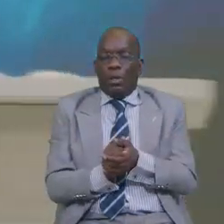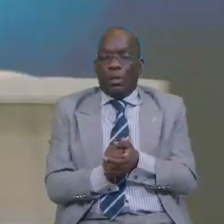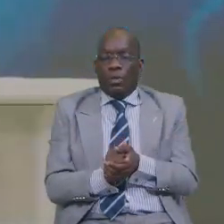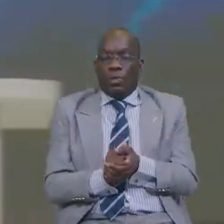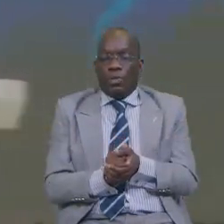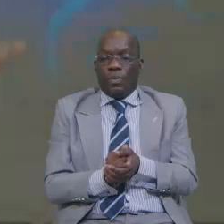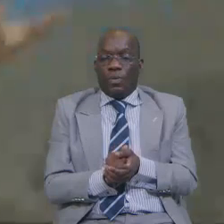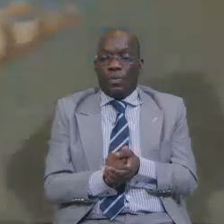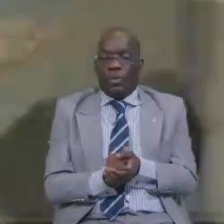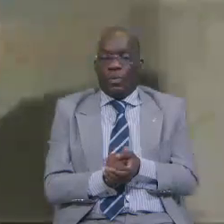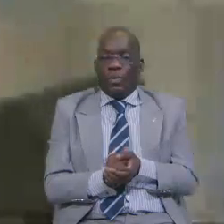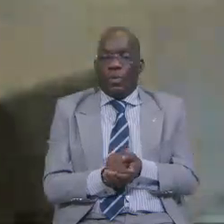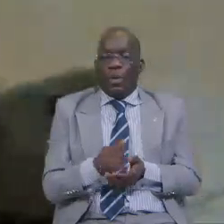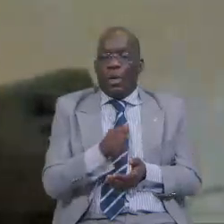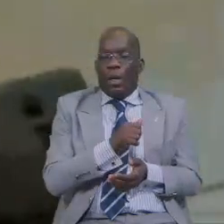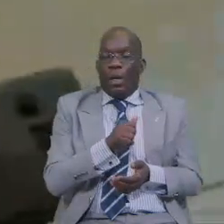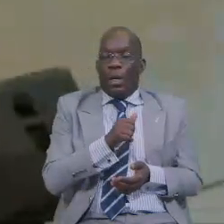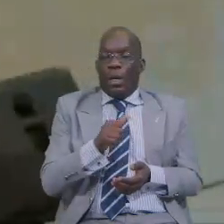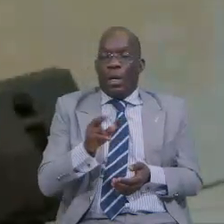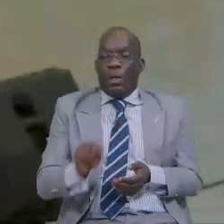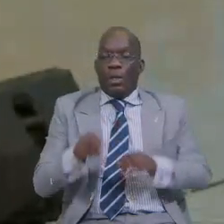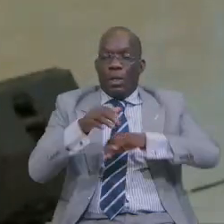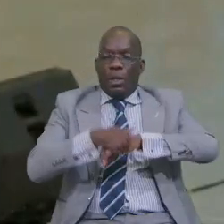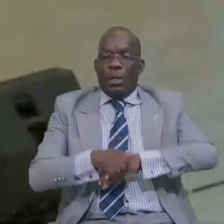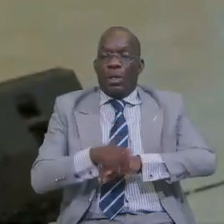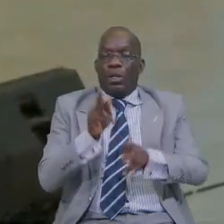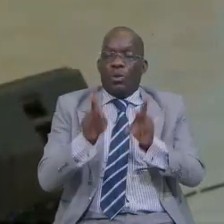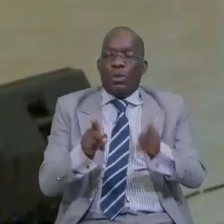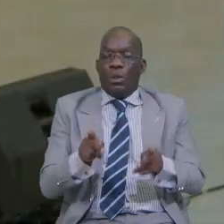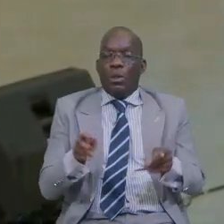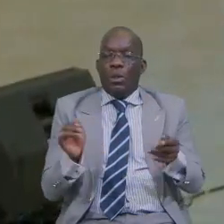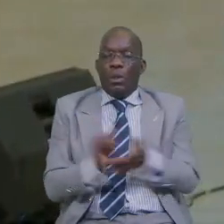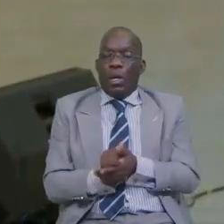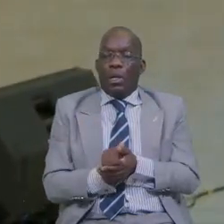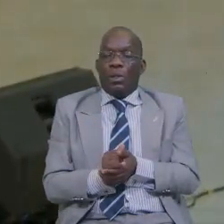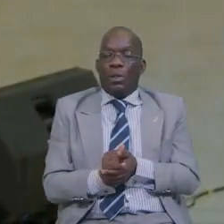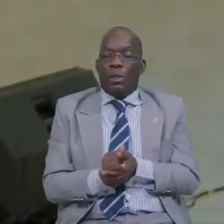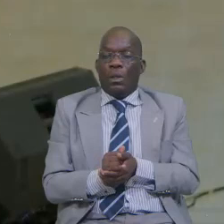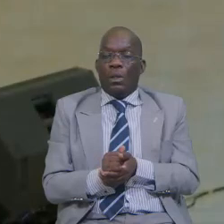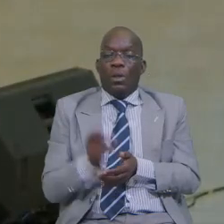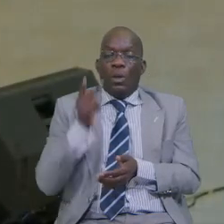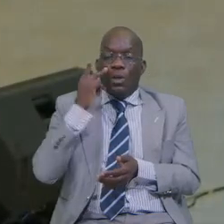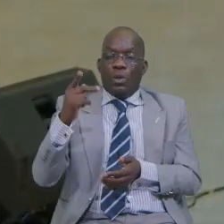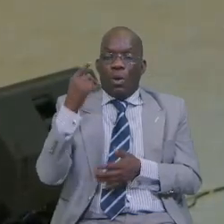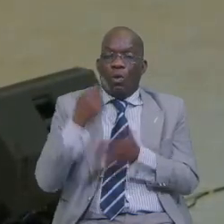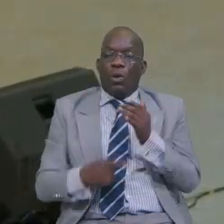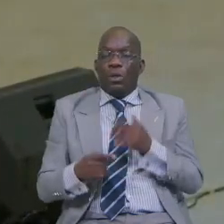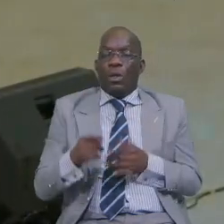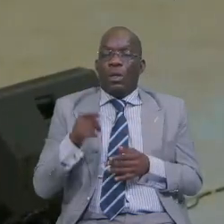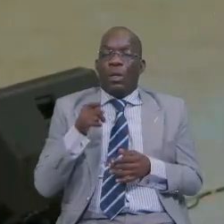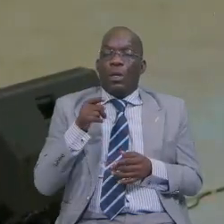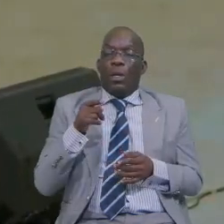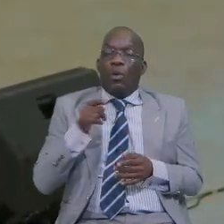a British person, an evangelist, that he saw when he came to Nigeria, and he was